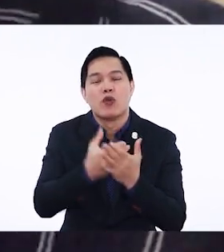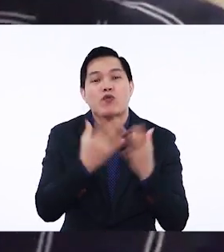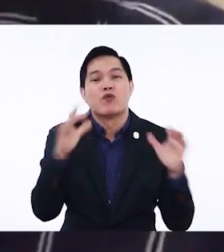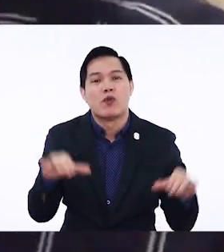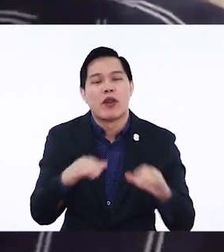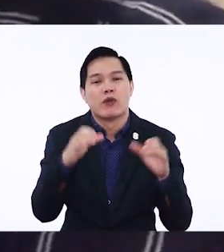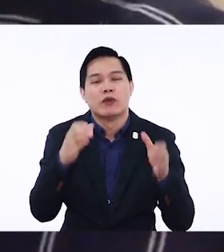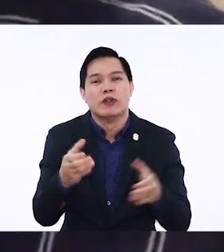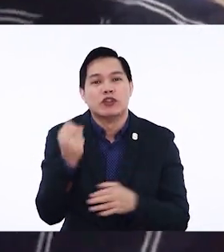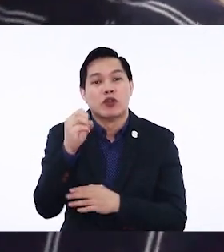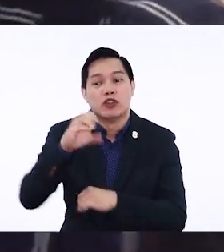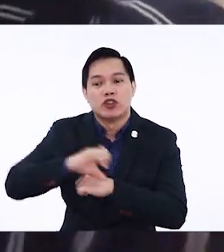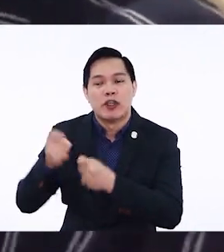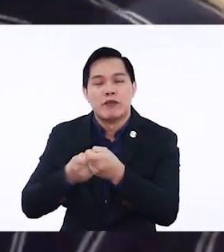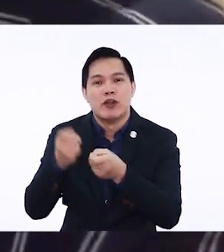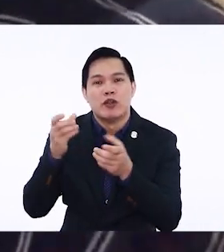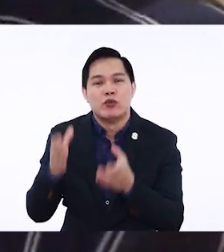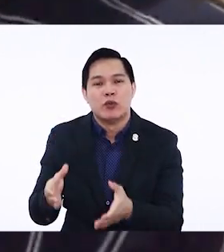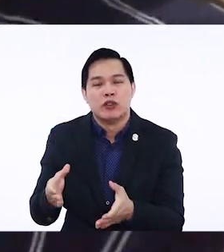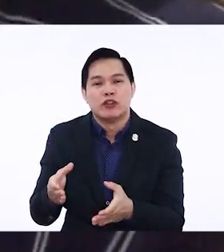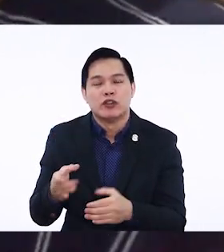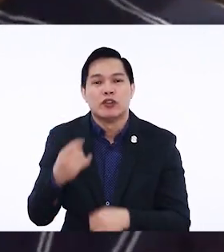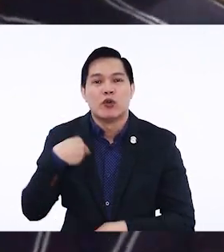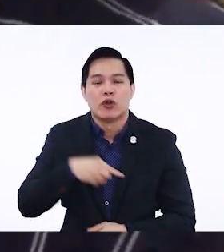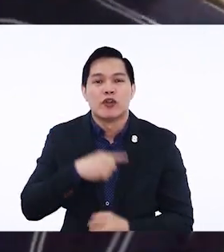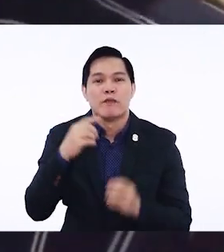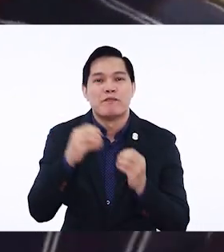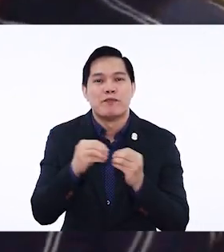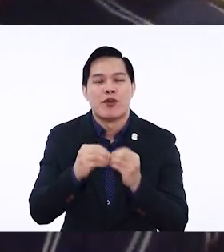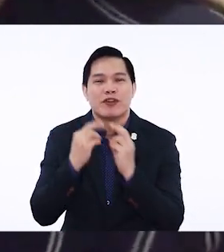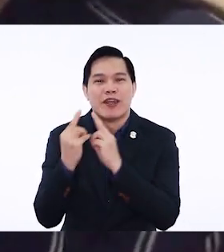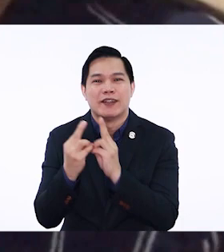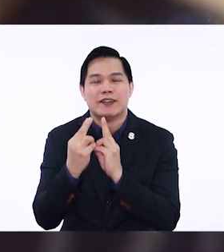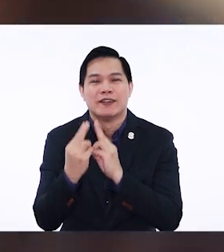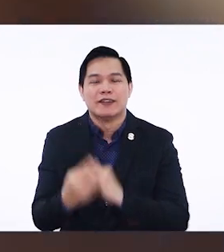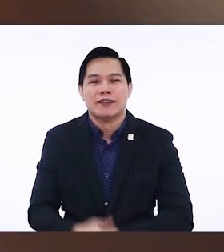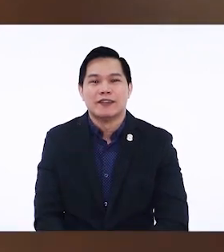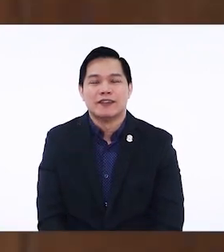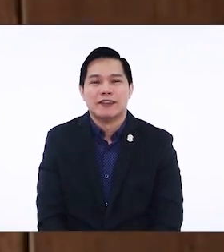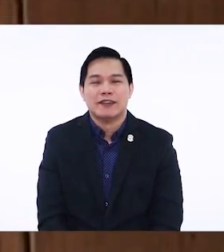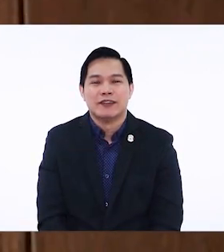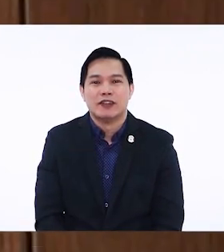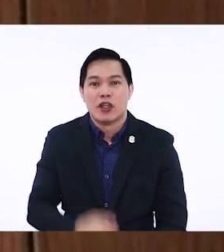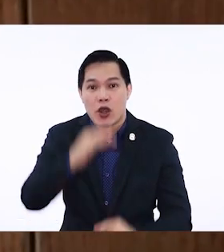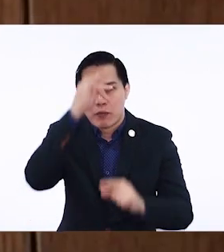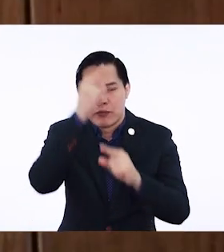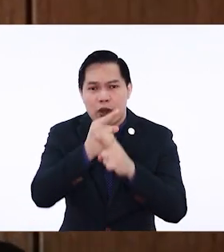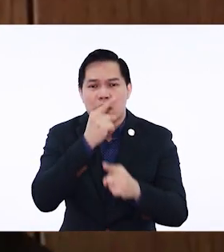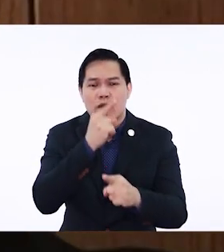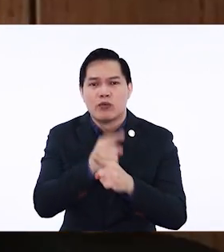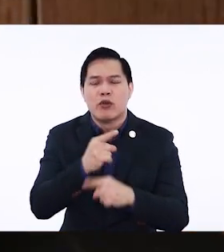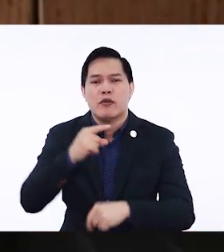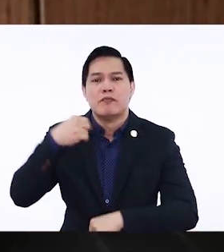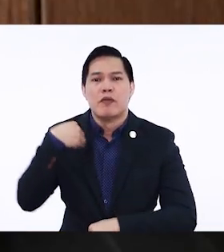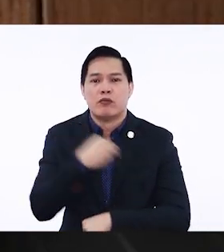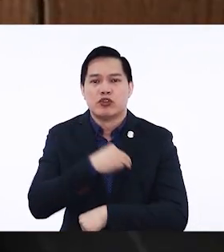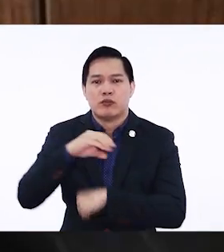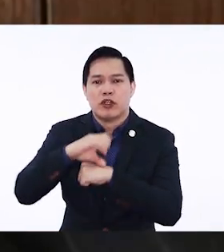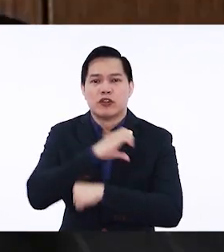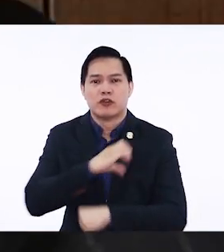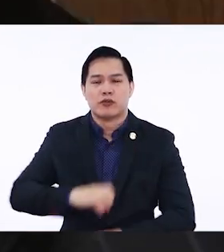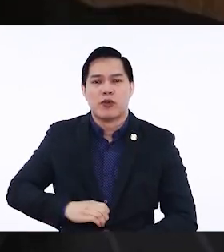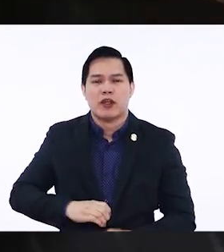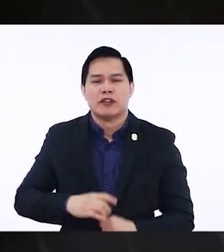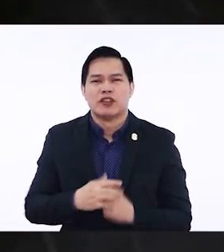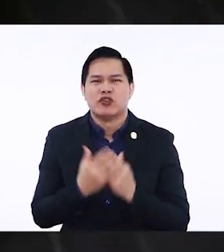you know, within the church administration as well. So we are all the more being united. Brethren of the Iglesia Ni Cristo all take